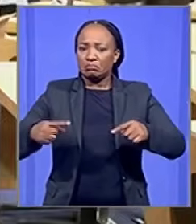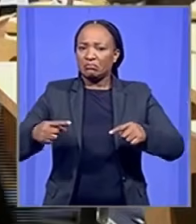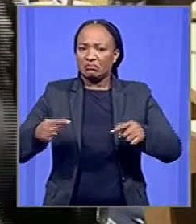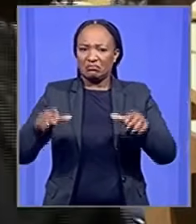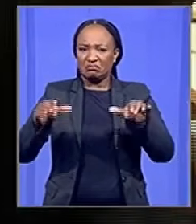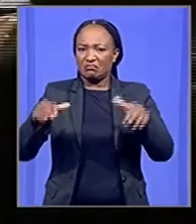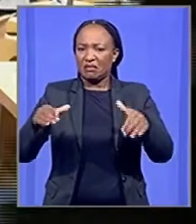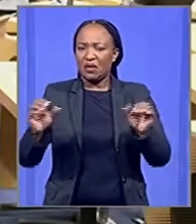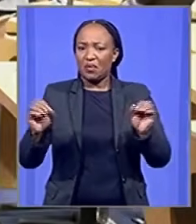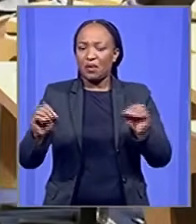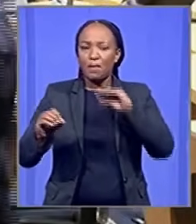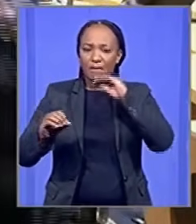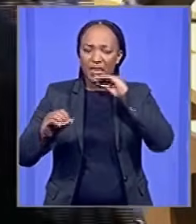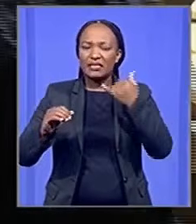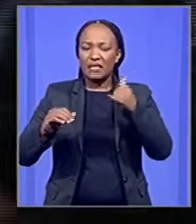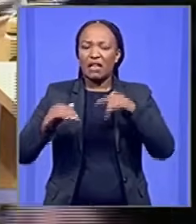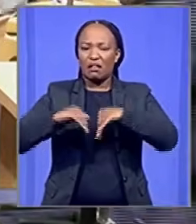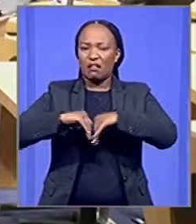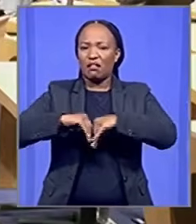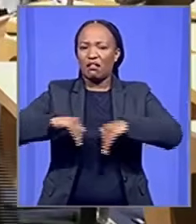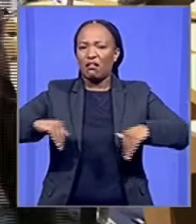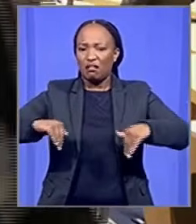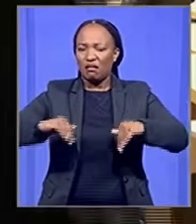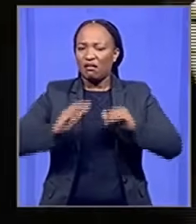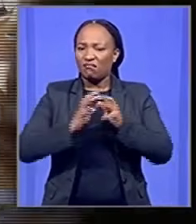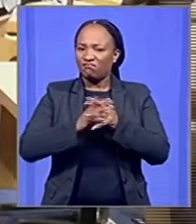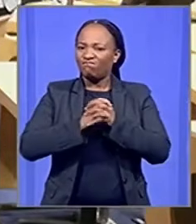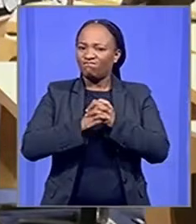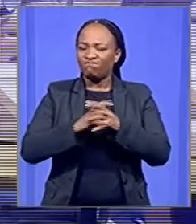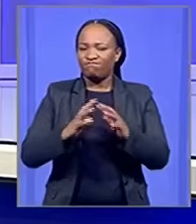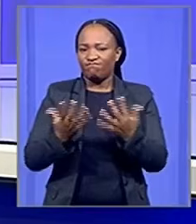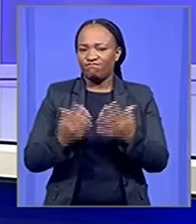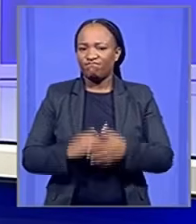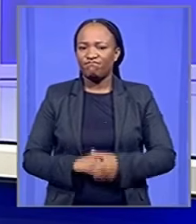divisions. Thabiso Khadebe, ditaba tsa SABC, Kimberley.